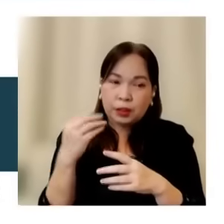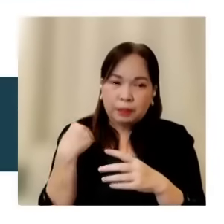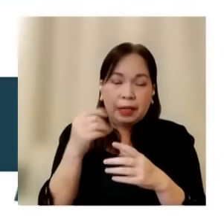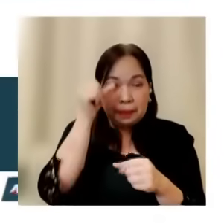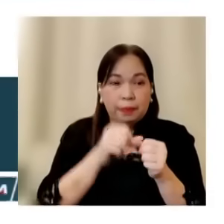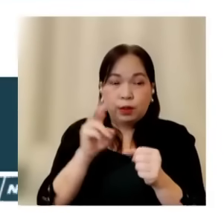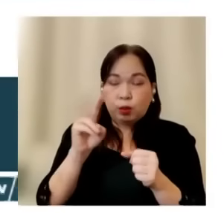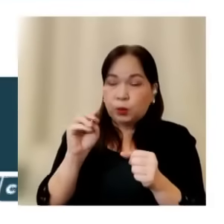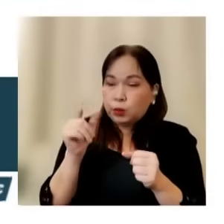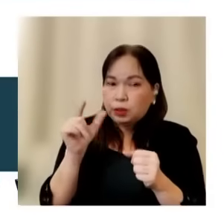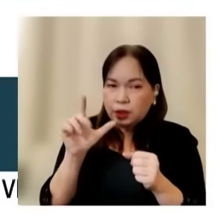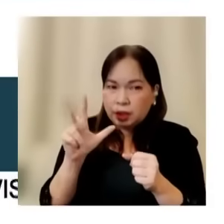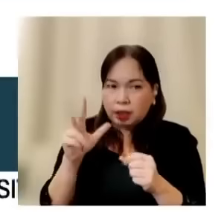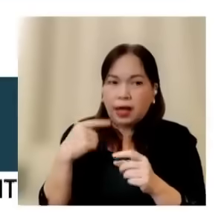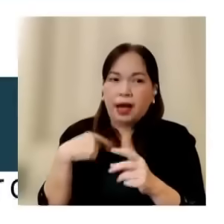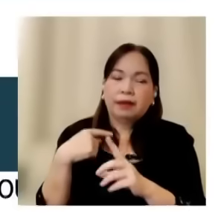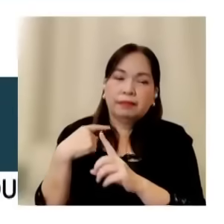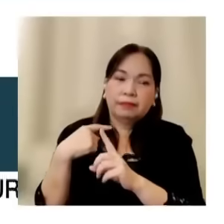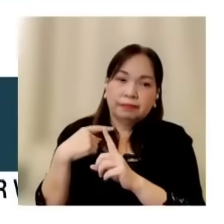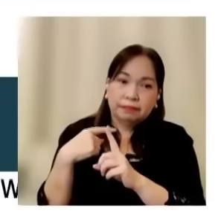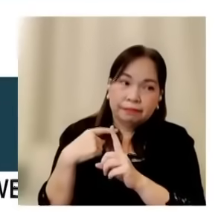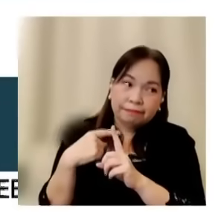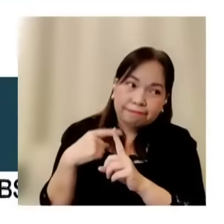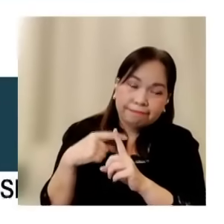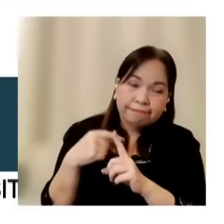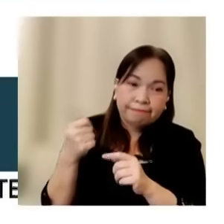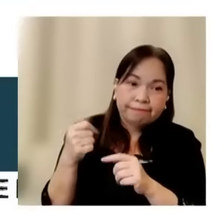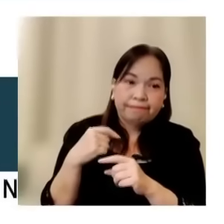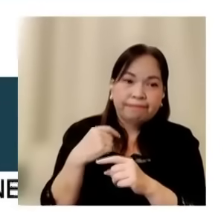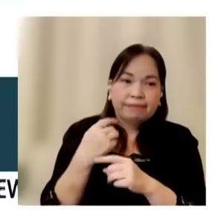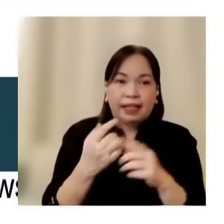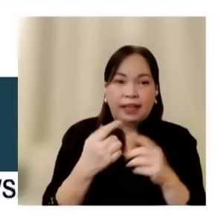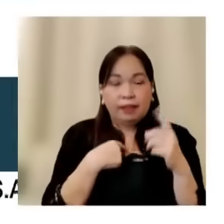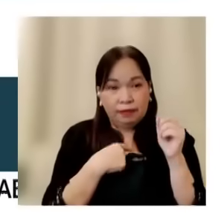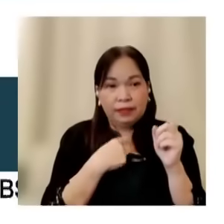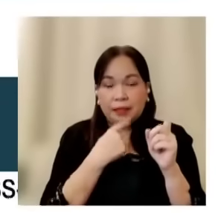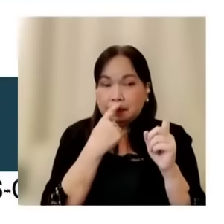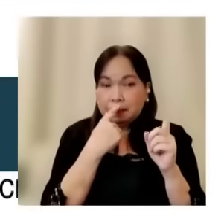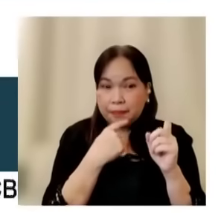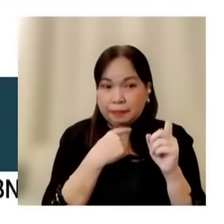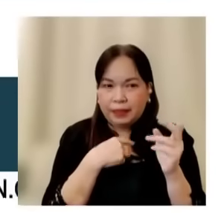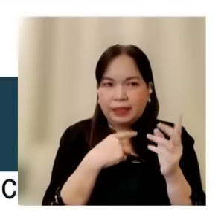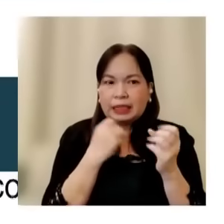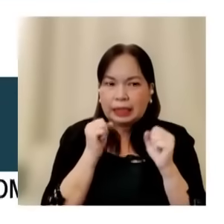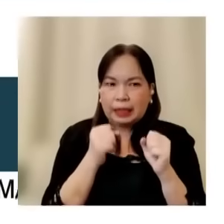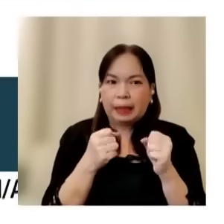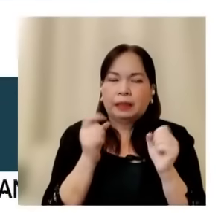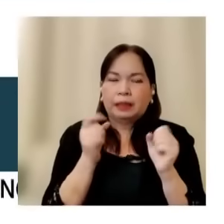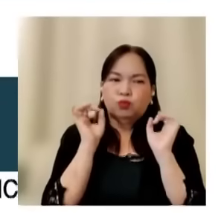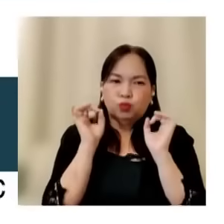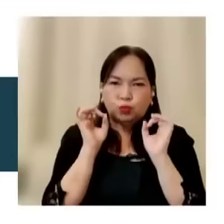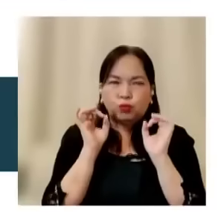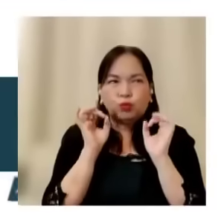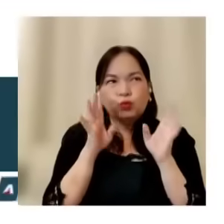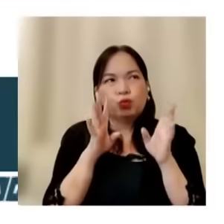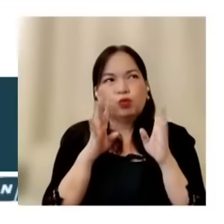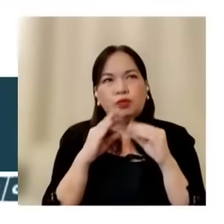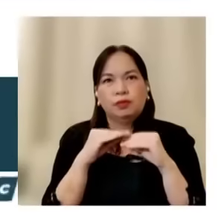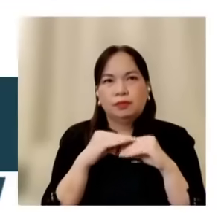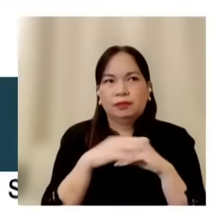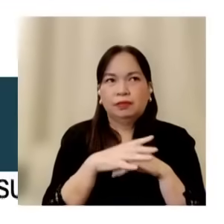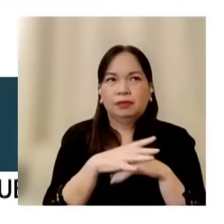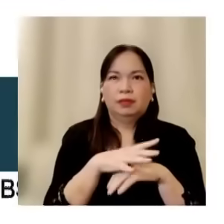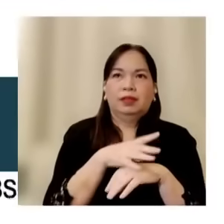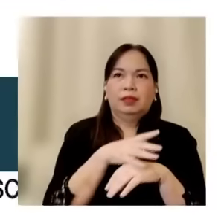to it. There was also this, as you correctly pointed out, it can have a chilling effect. It does have a chilling effect. But